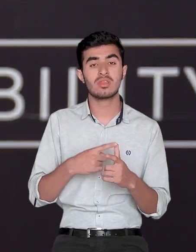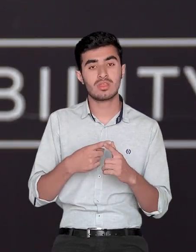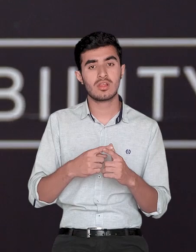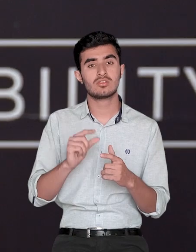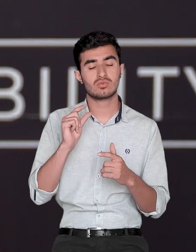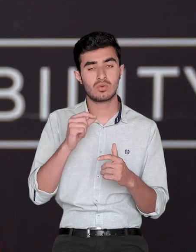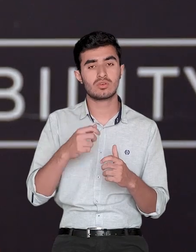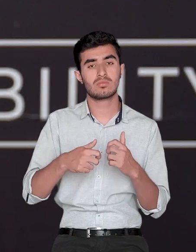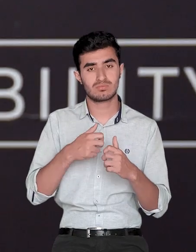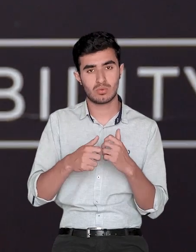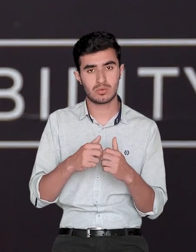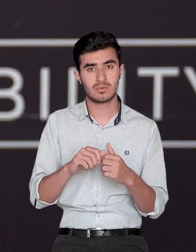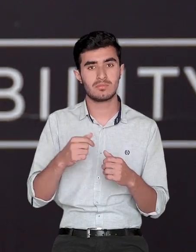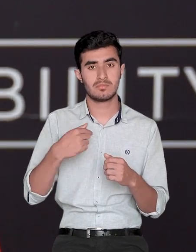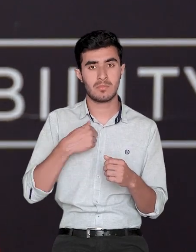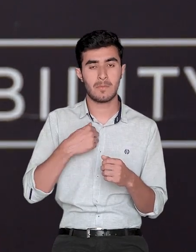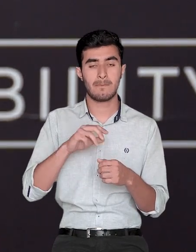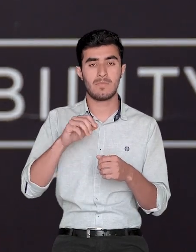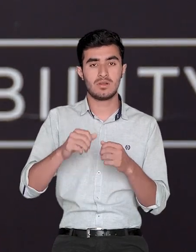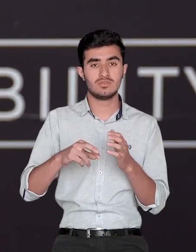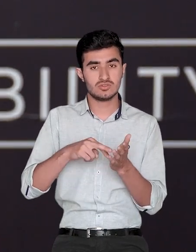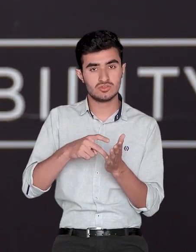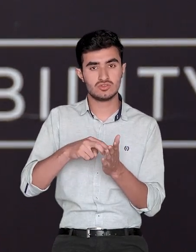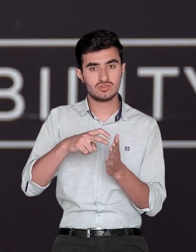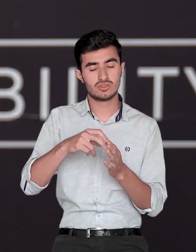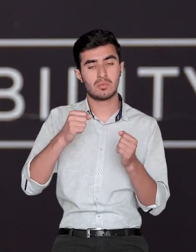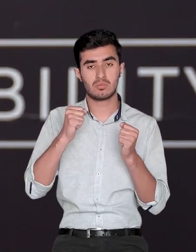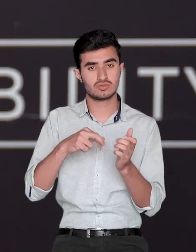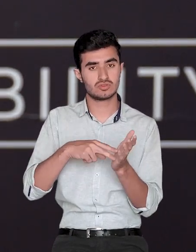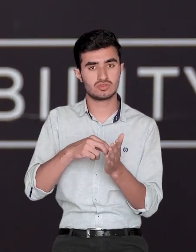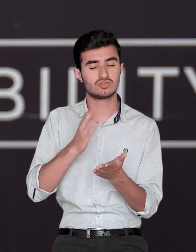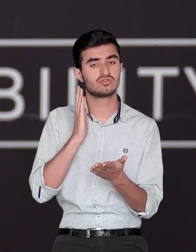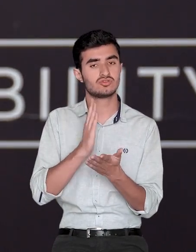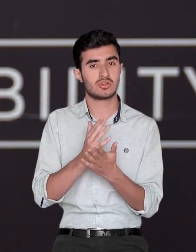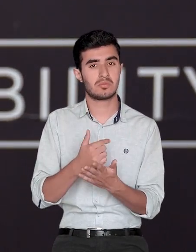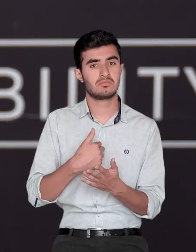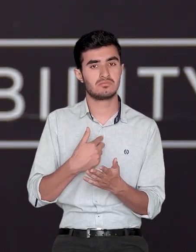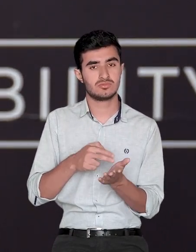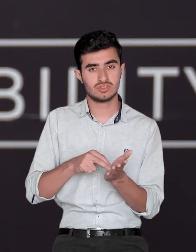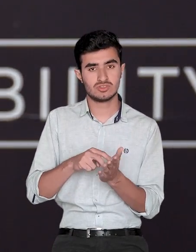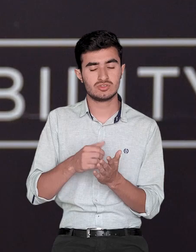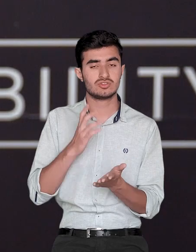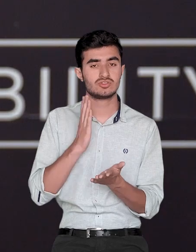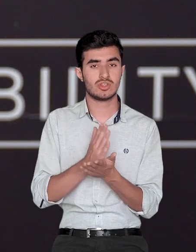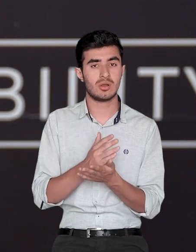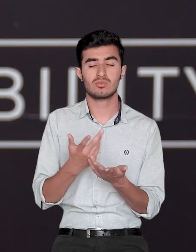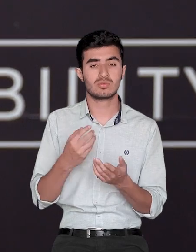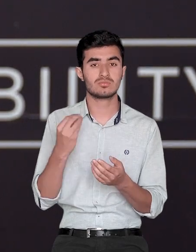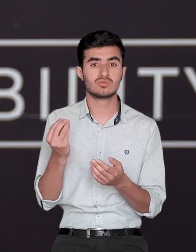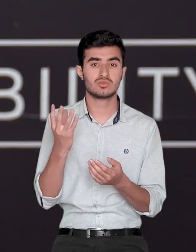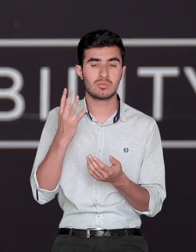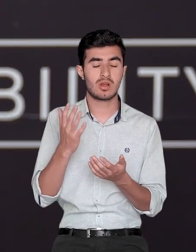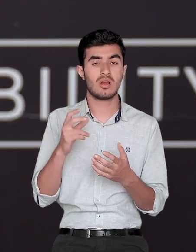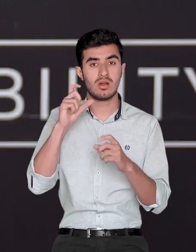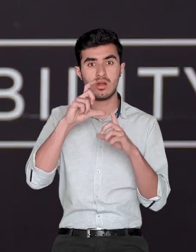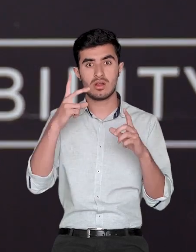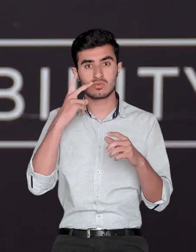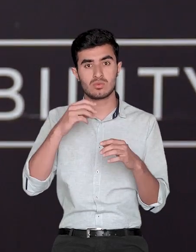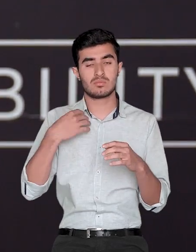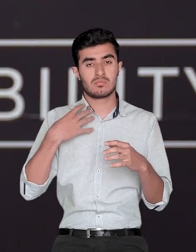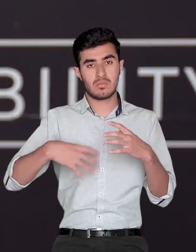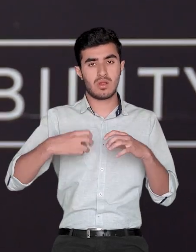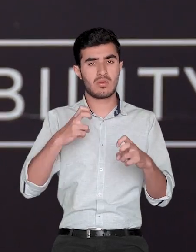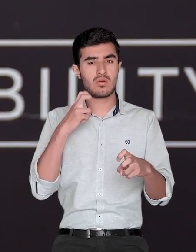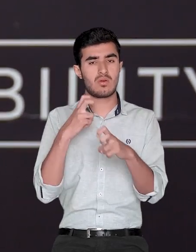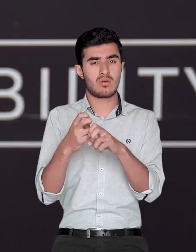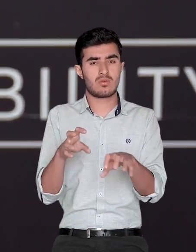properly, it led to a muscle contracture and I stopped walking as a toddler. So there were a lot of obstacles during that time,